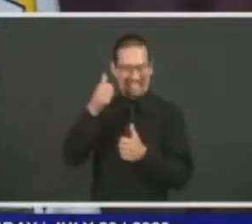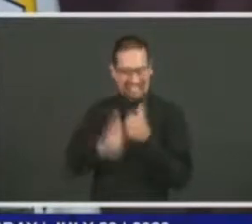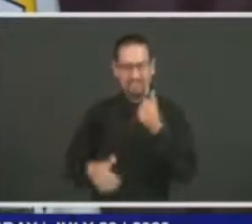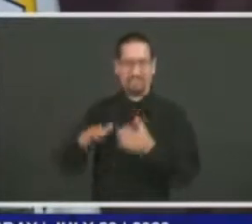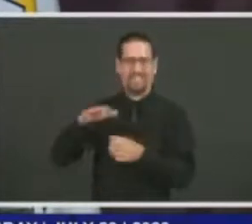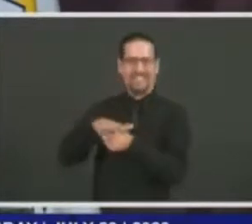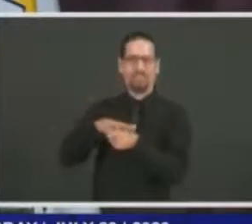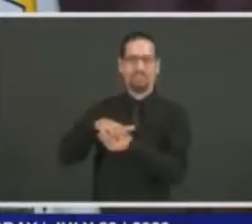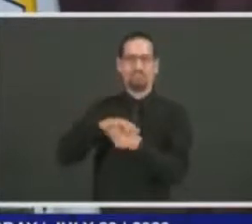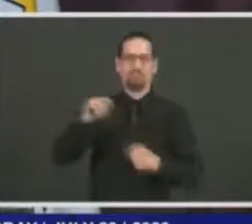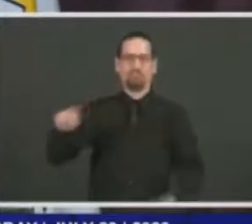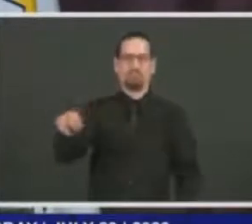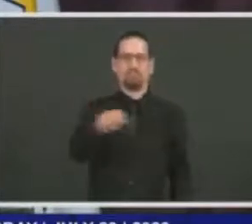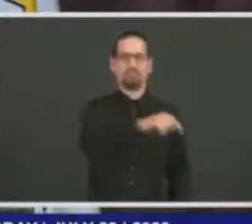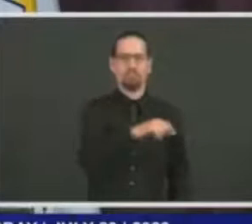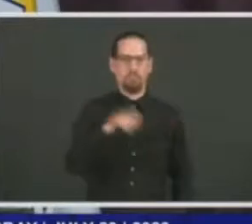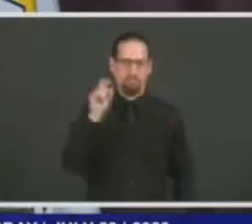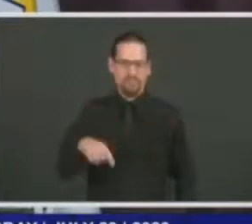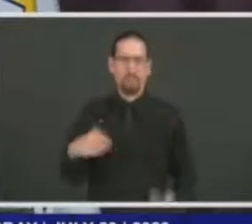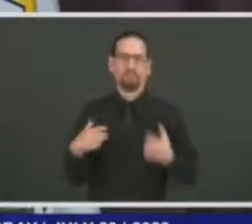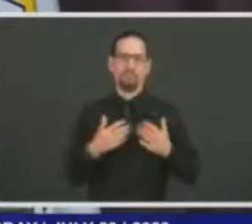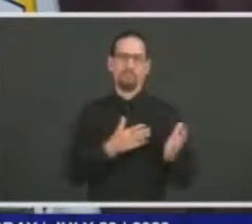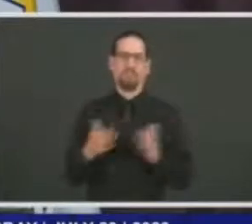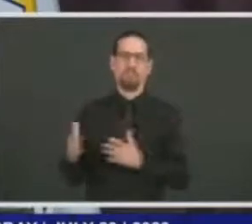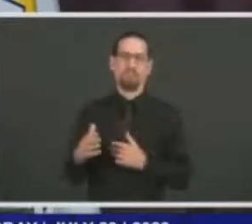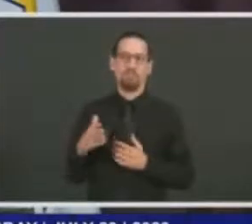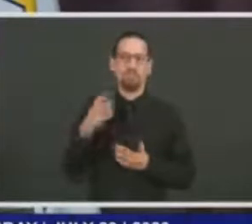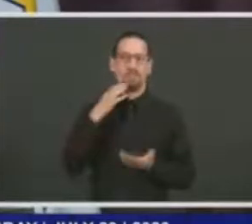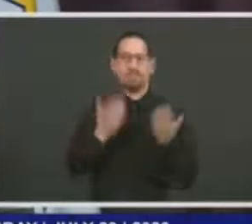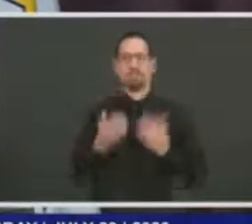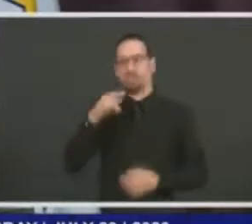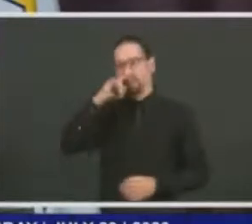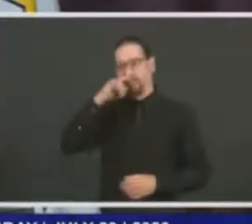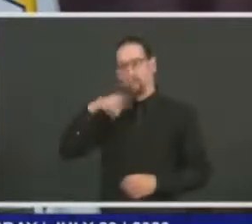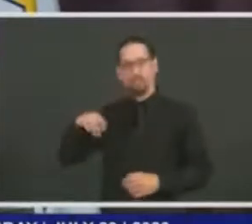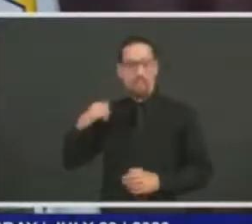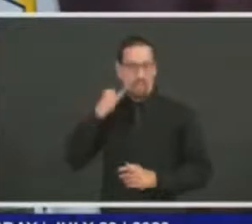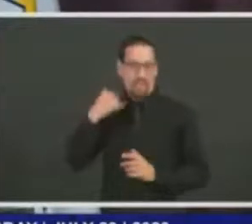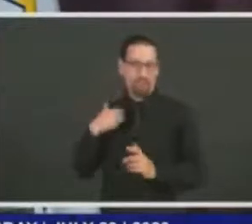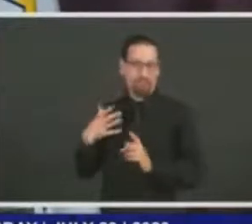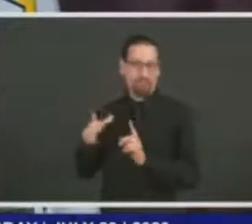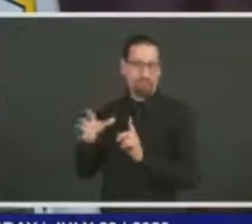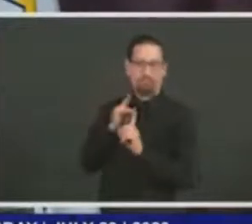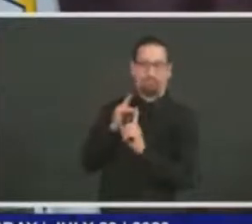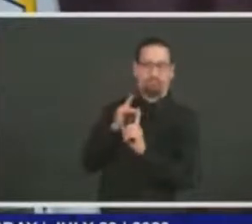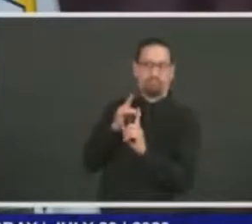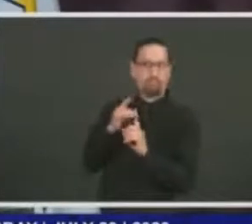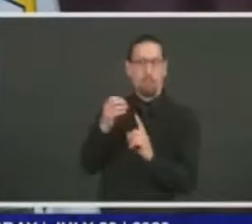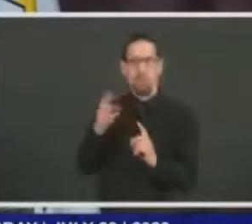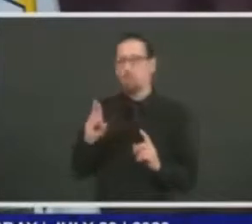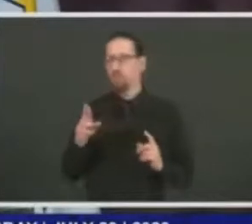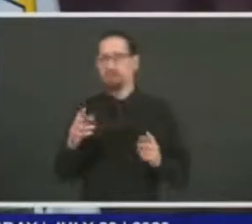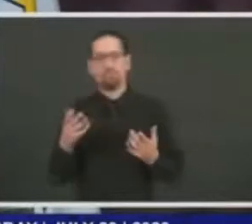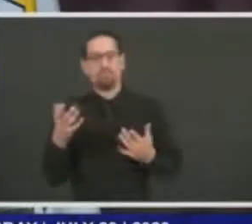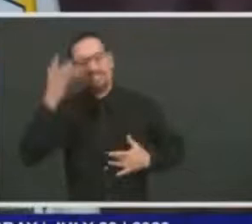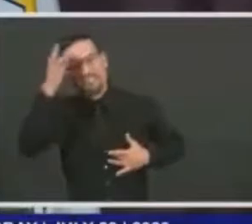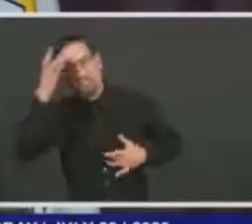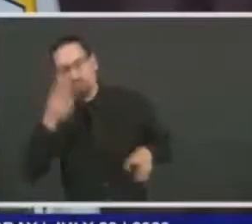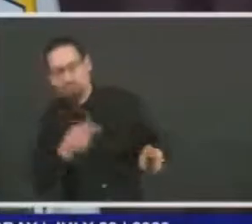learning. Maybe they're sick, maybe they tested positive, maybe they, just have the flu and they can't go to